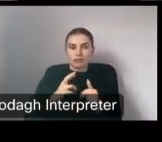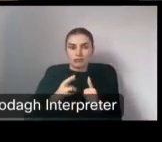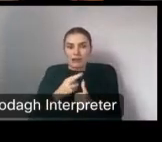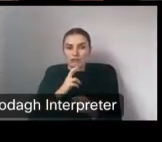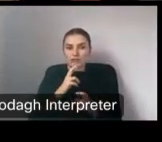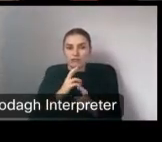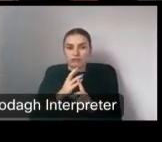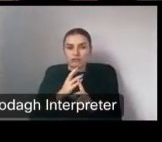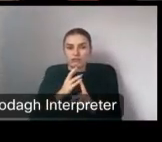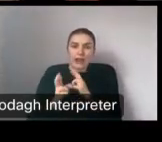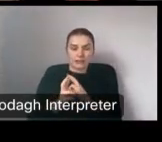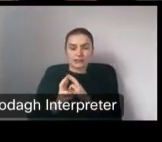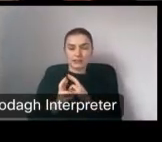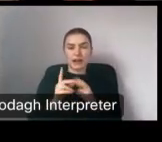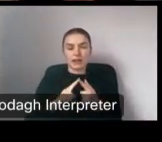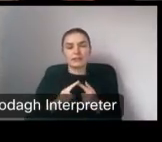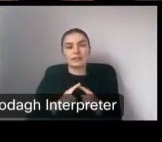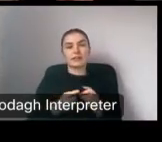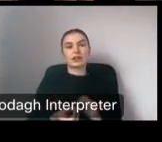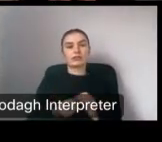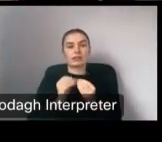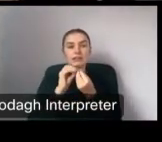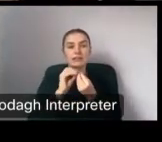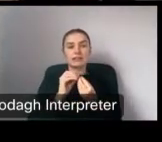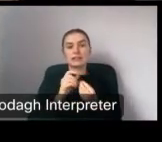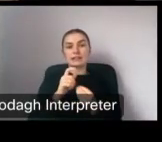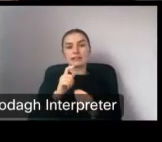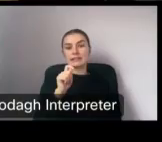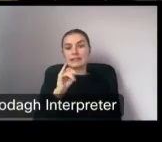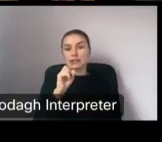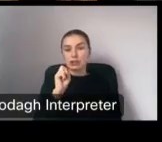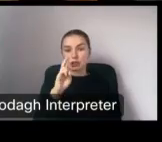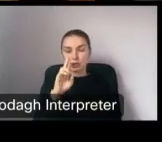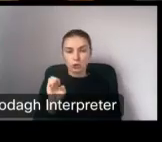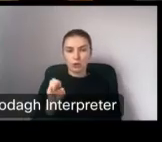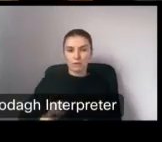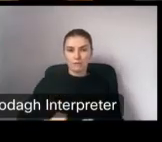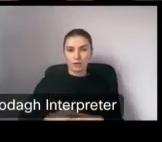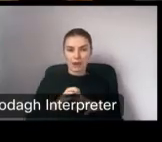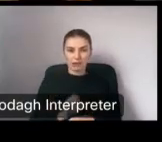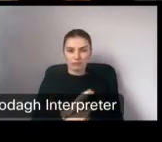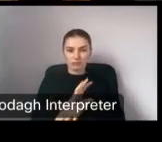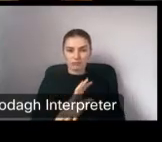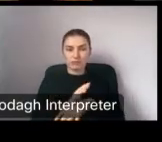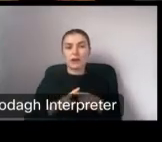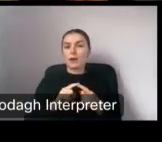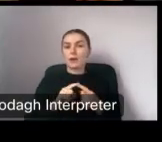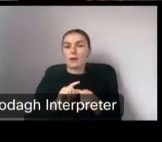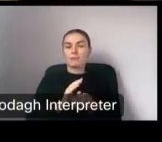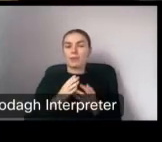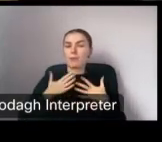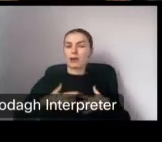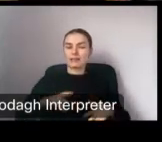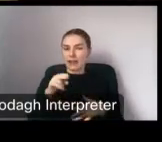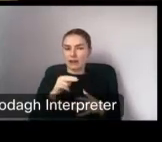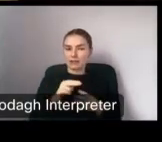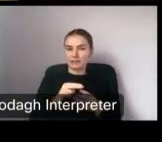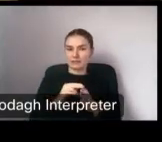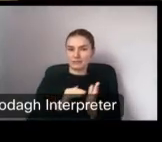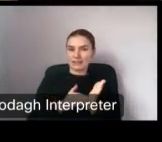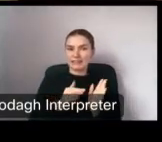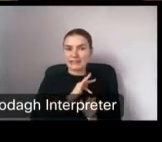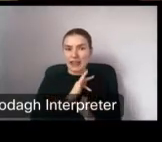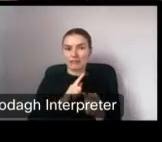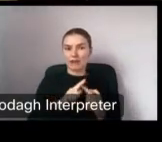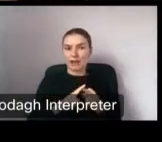reaction. It increases tissue inflammation, the body's not able to repair itself, difficulty controlling impulses, and poor social interaction.